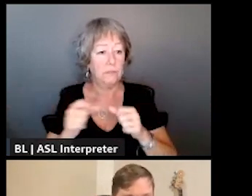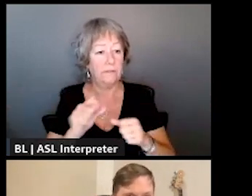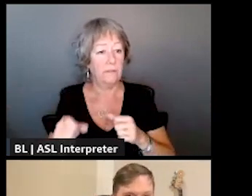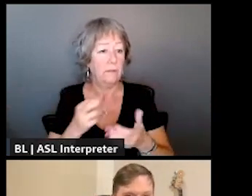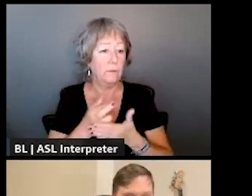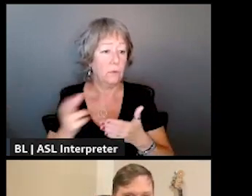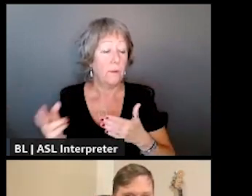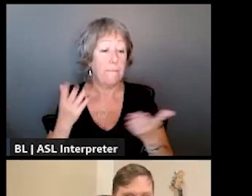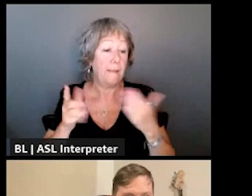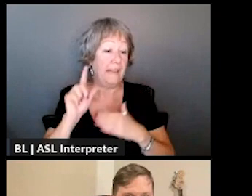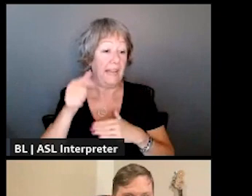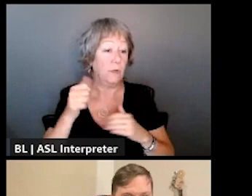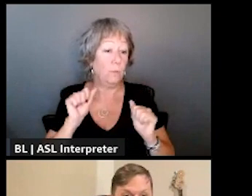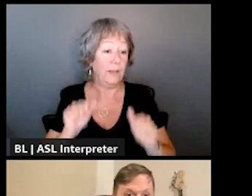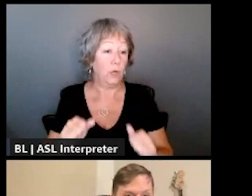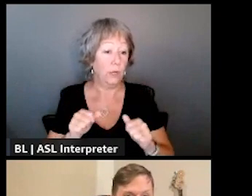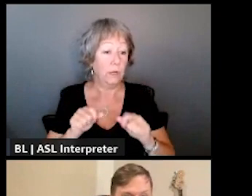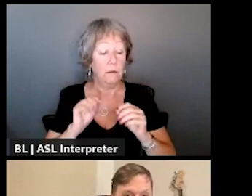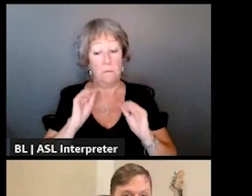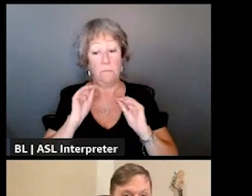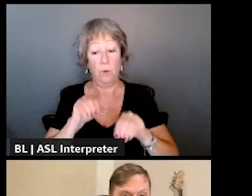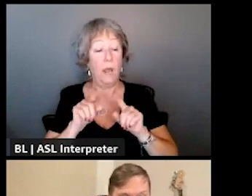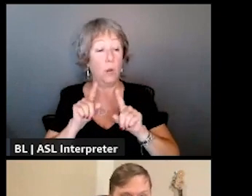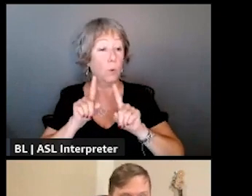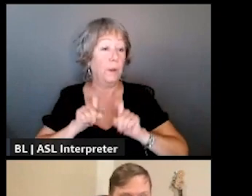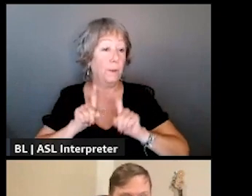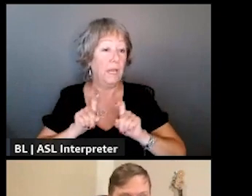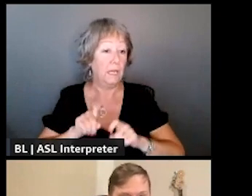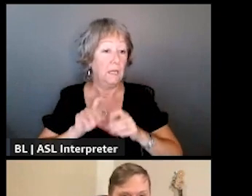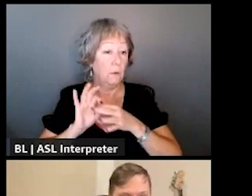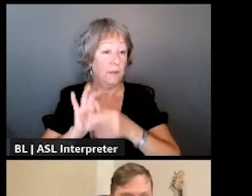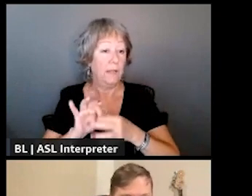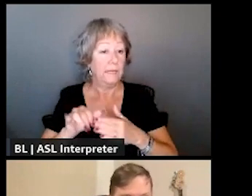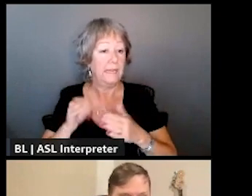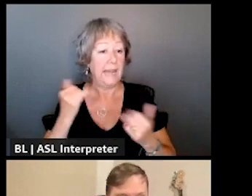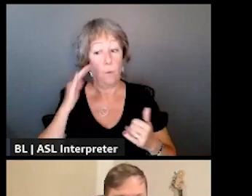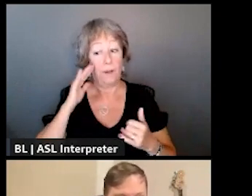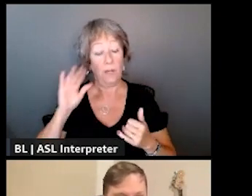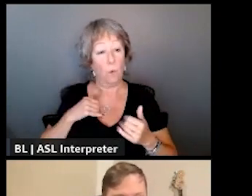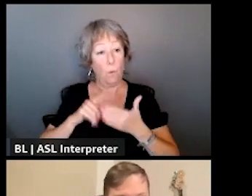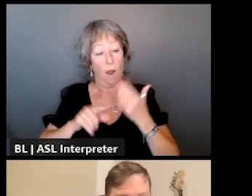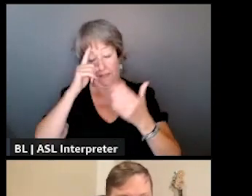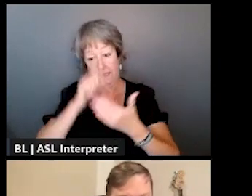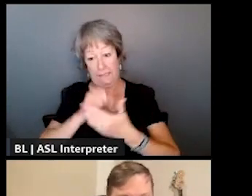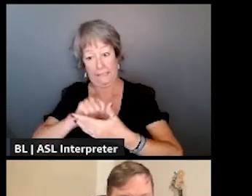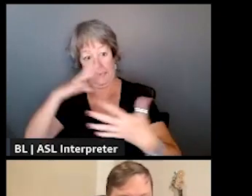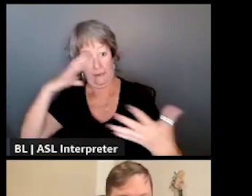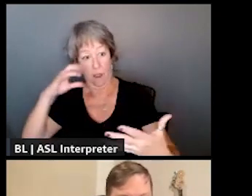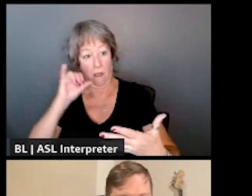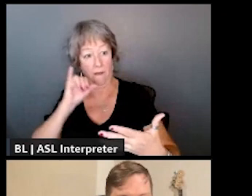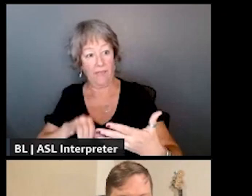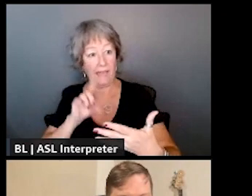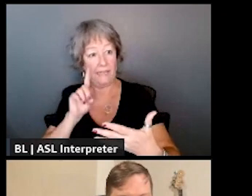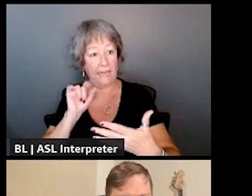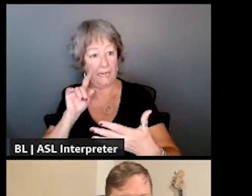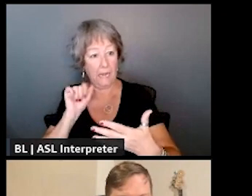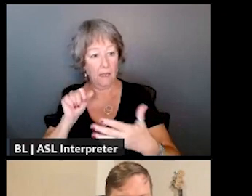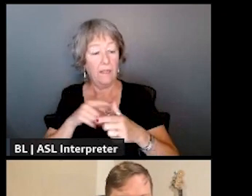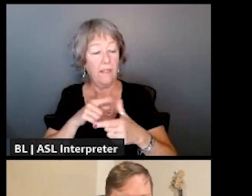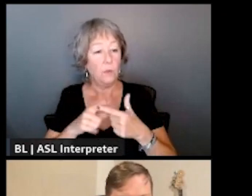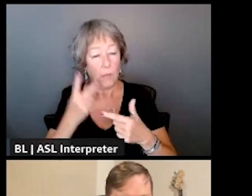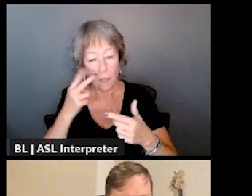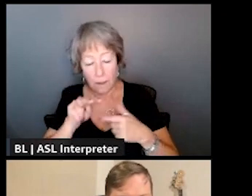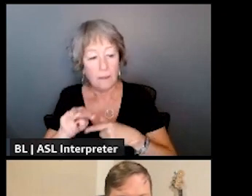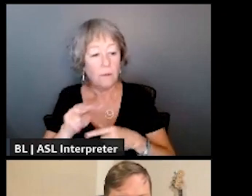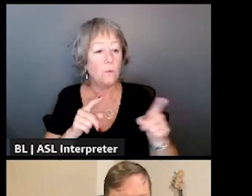like query that data. And now because we know the schema of that data, the layout of that data, we can make that querying easier. Yeah, sneak preview alert.